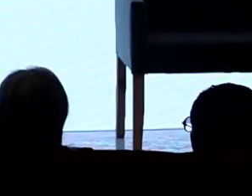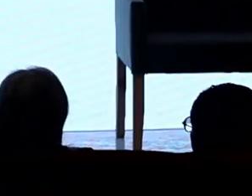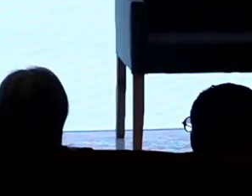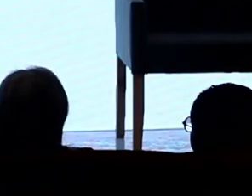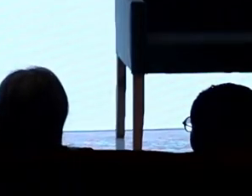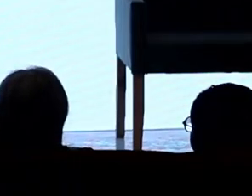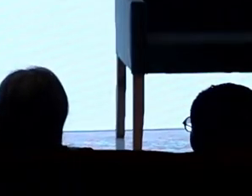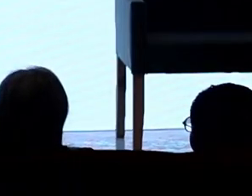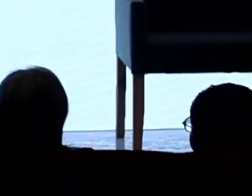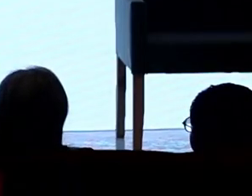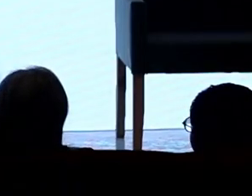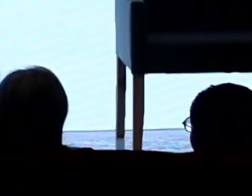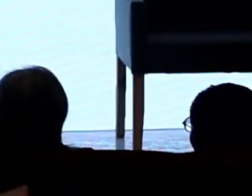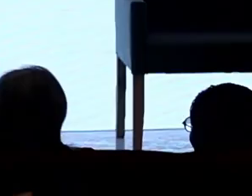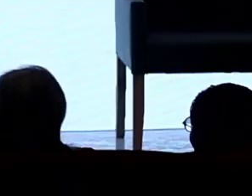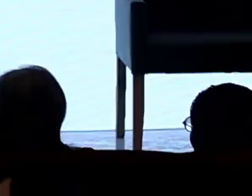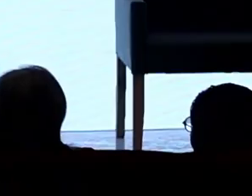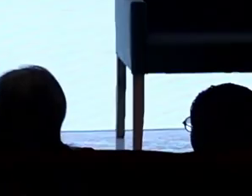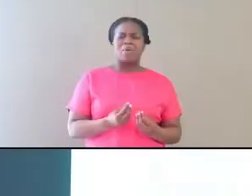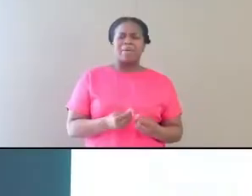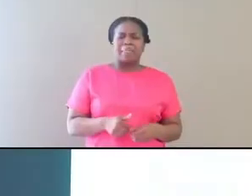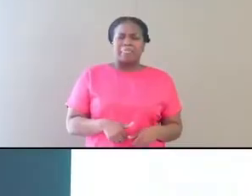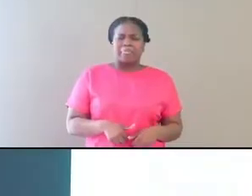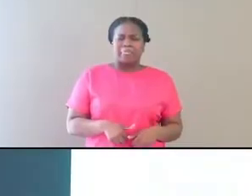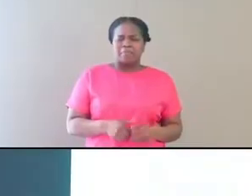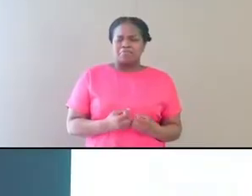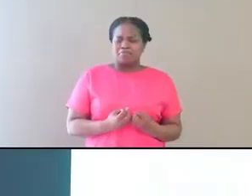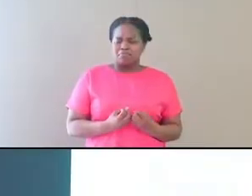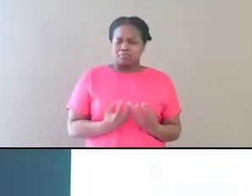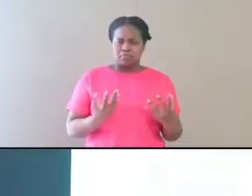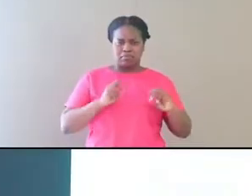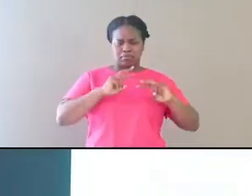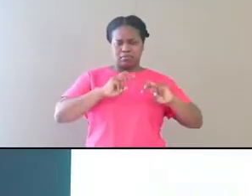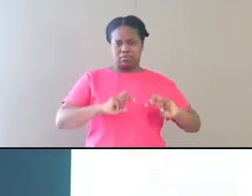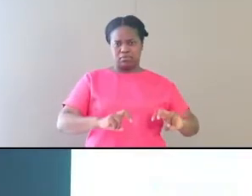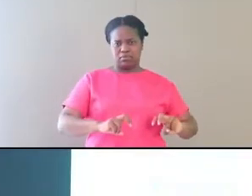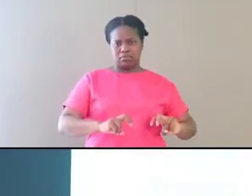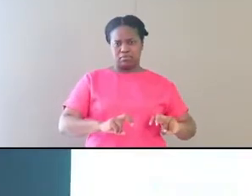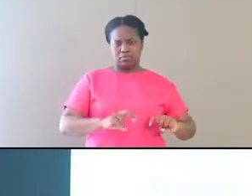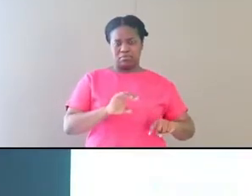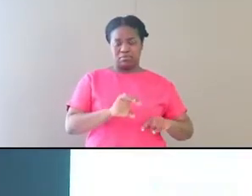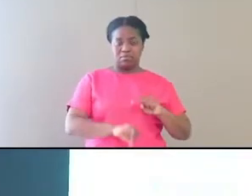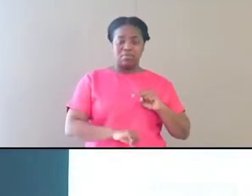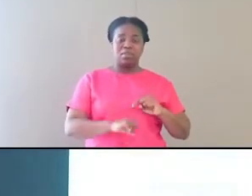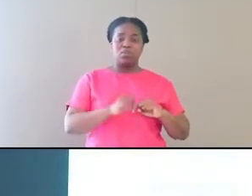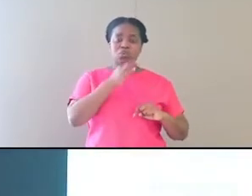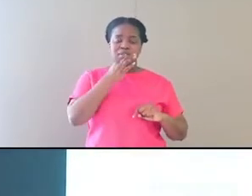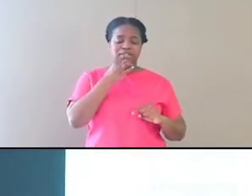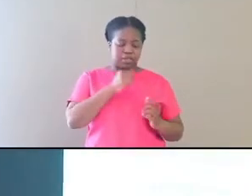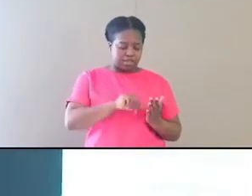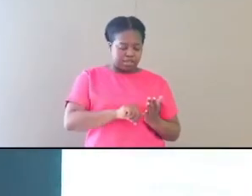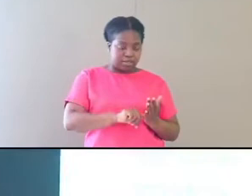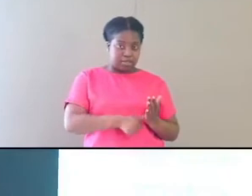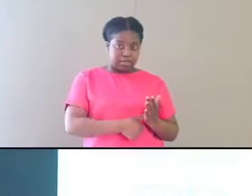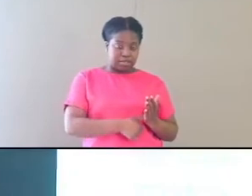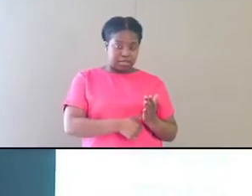impacts on infant and child nutrition. And this comes out of a broader finding, which is that analysis on the expenditure of the grant finds that